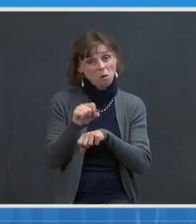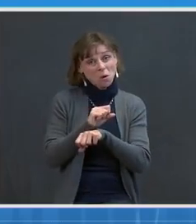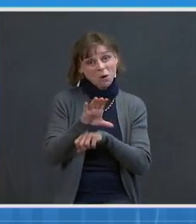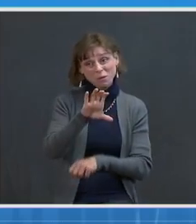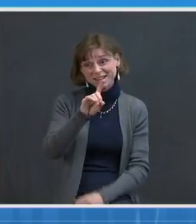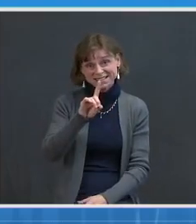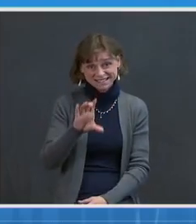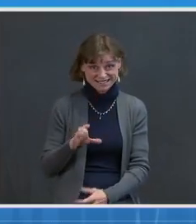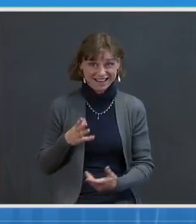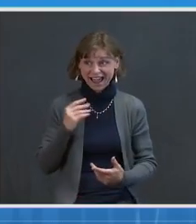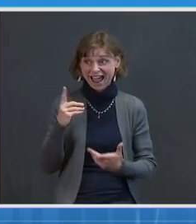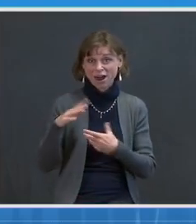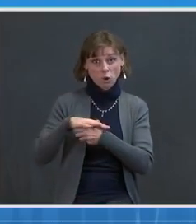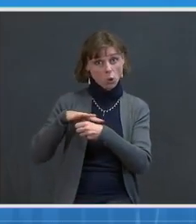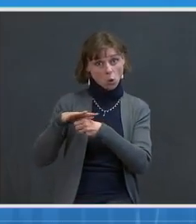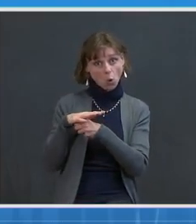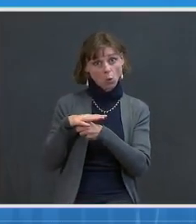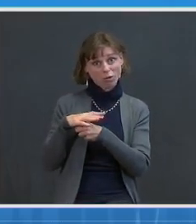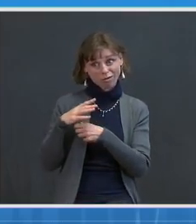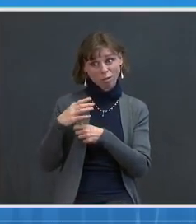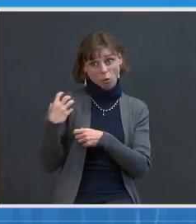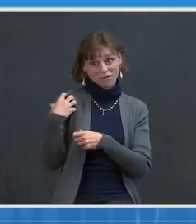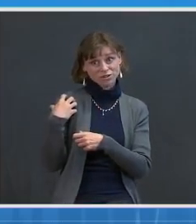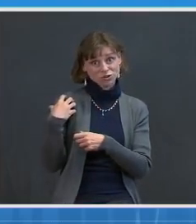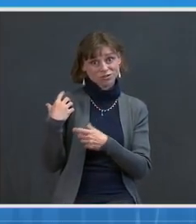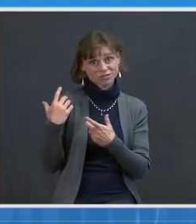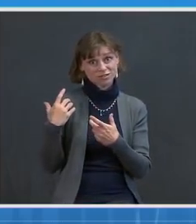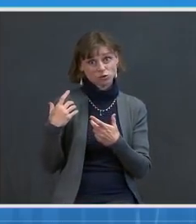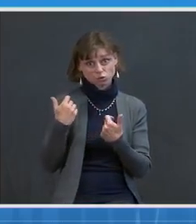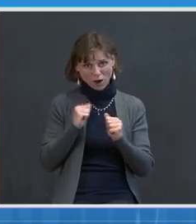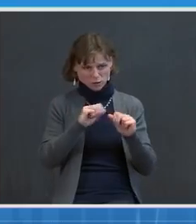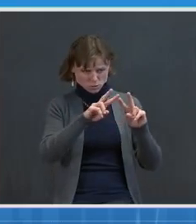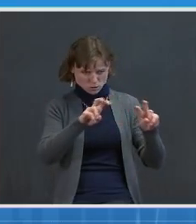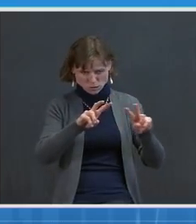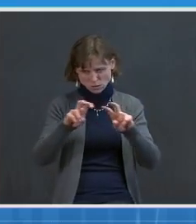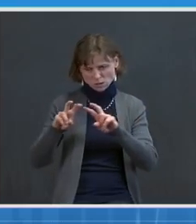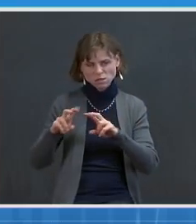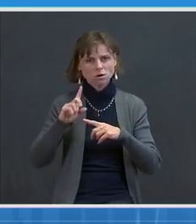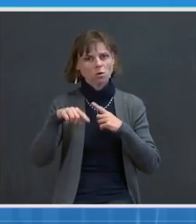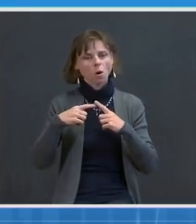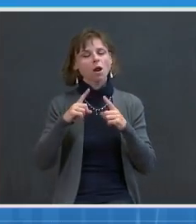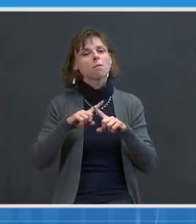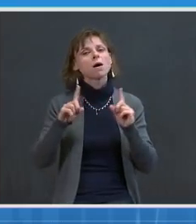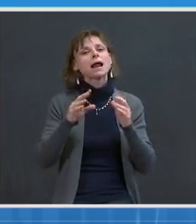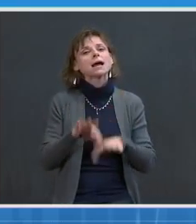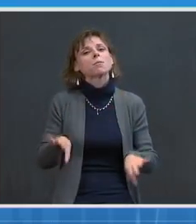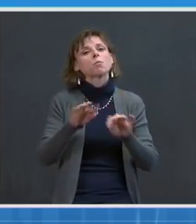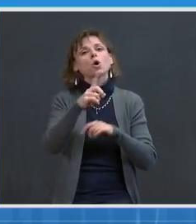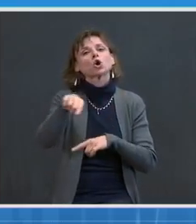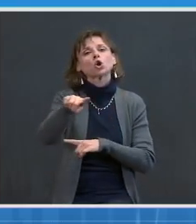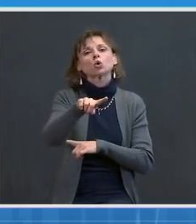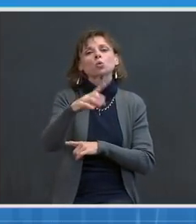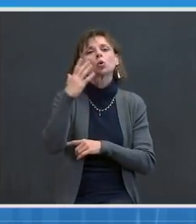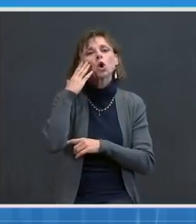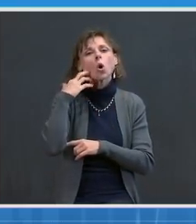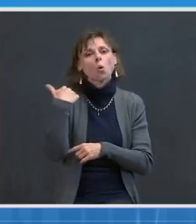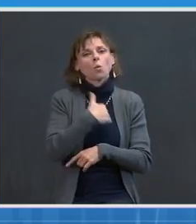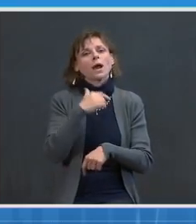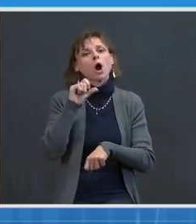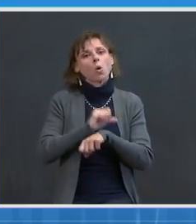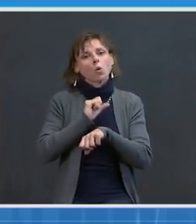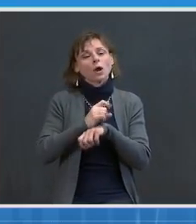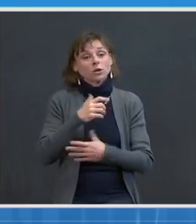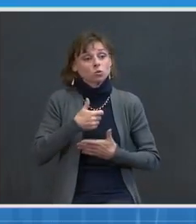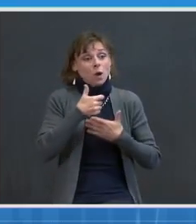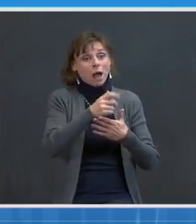continue to make that assessment. But important for you to know that we are working on both sides of that equation, helping people